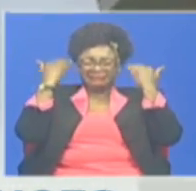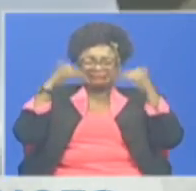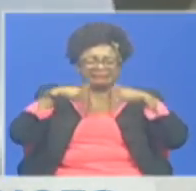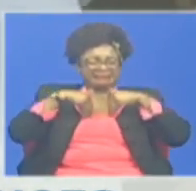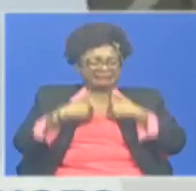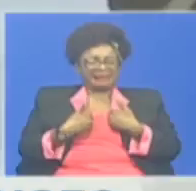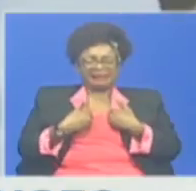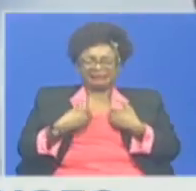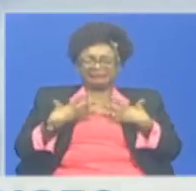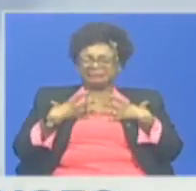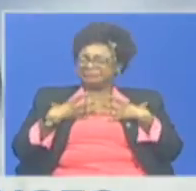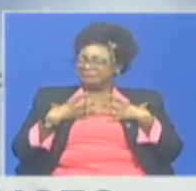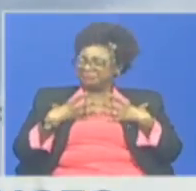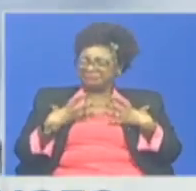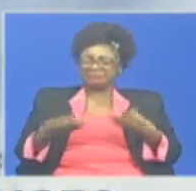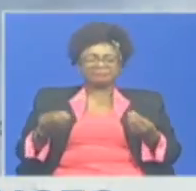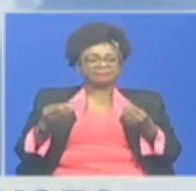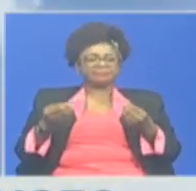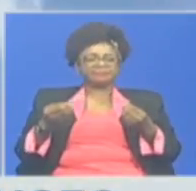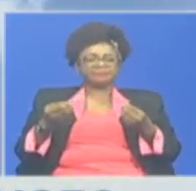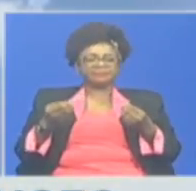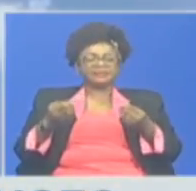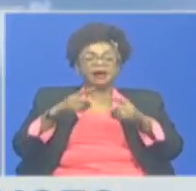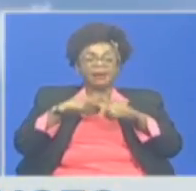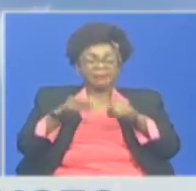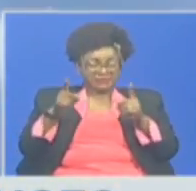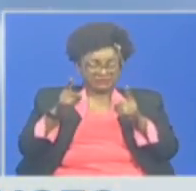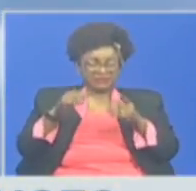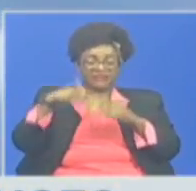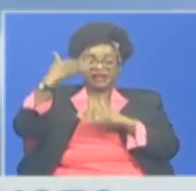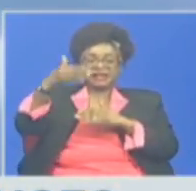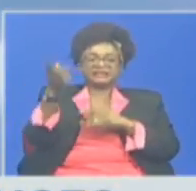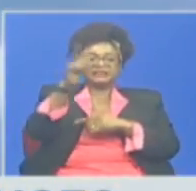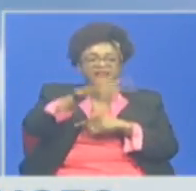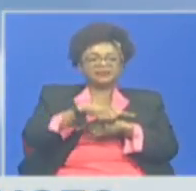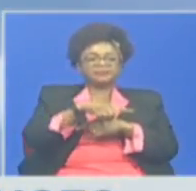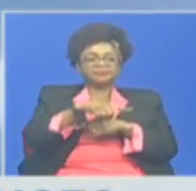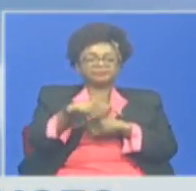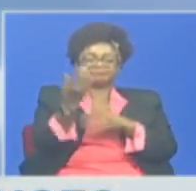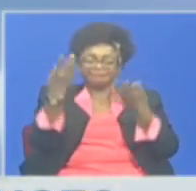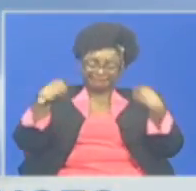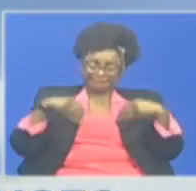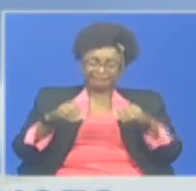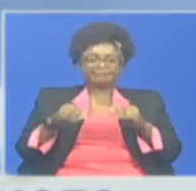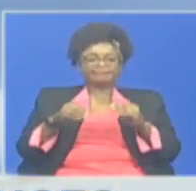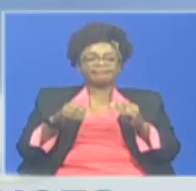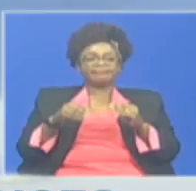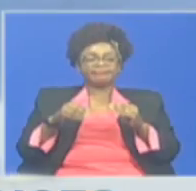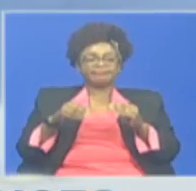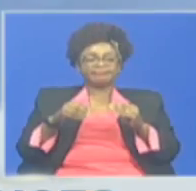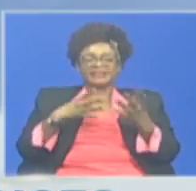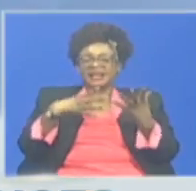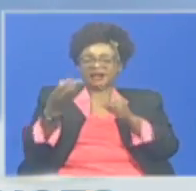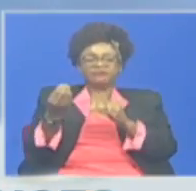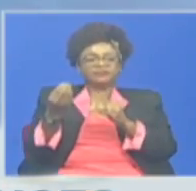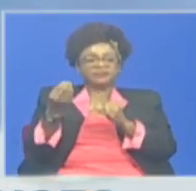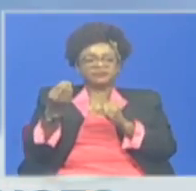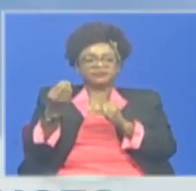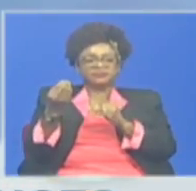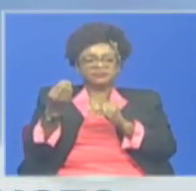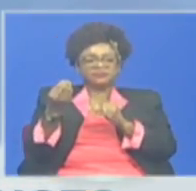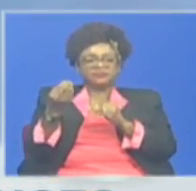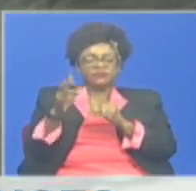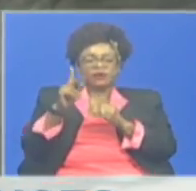drained. By God's grace, I made it, you know. The next day, we dressed up and left for